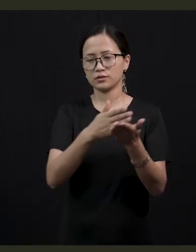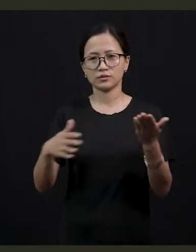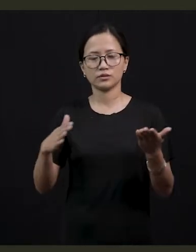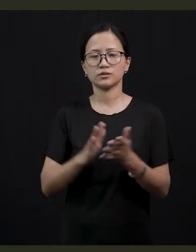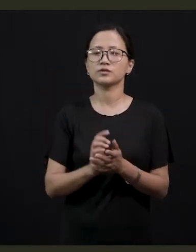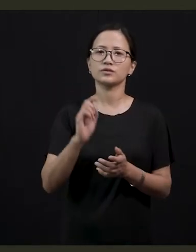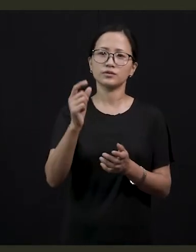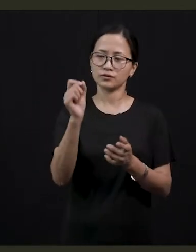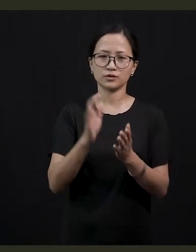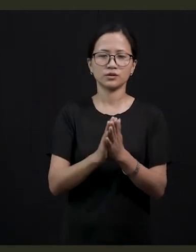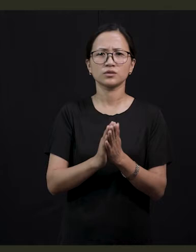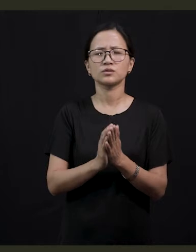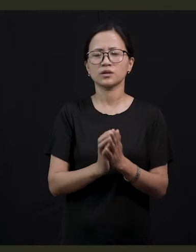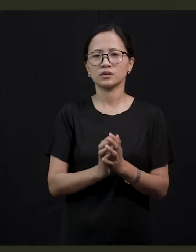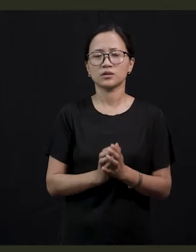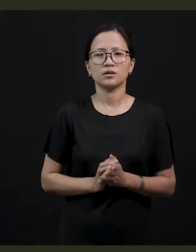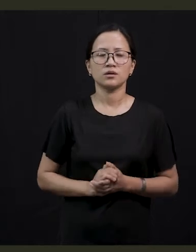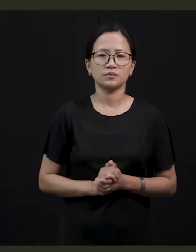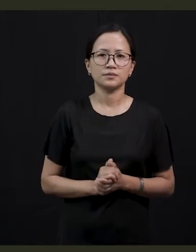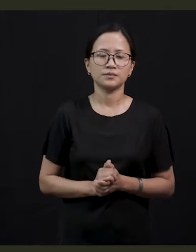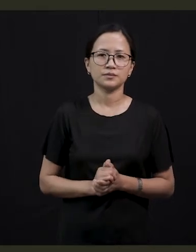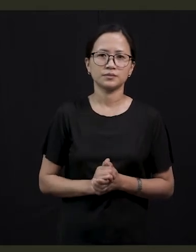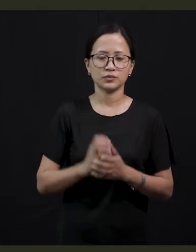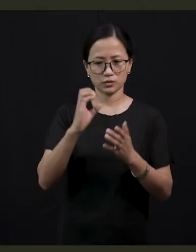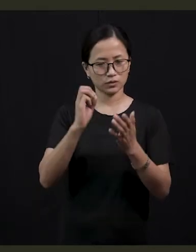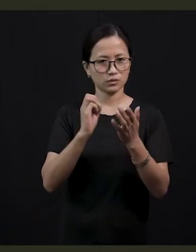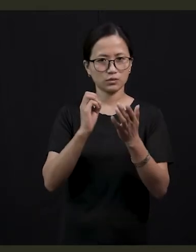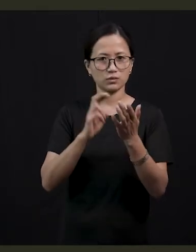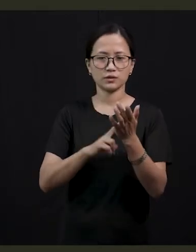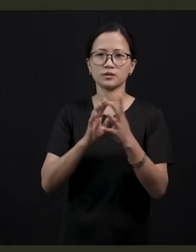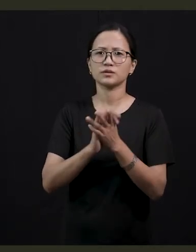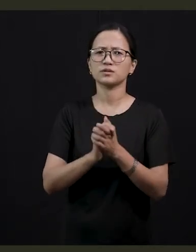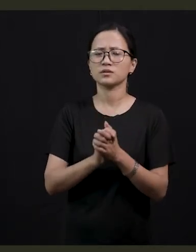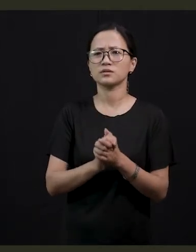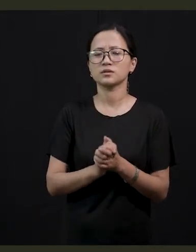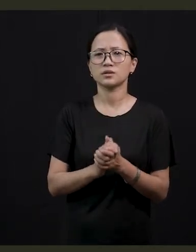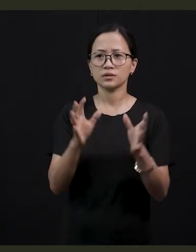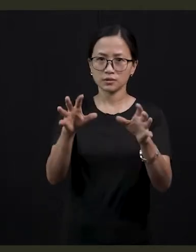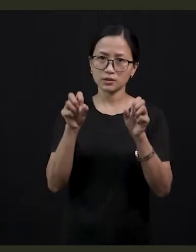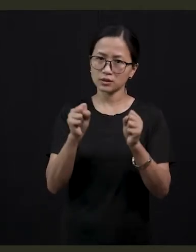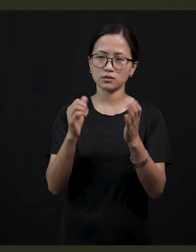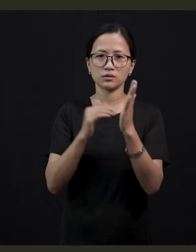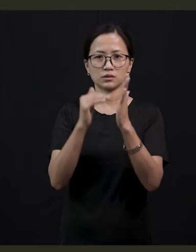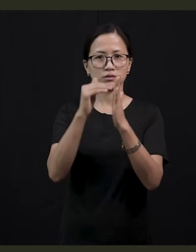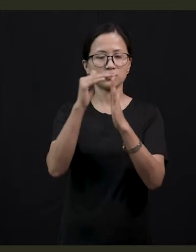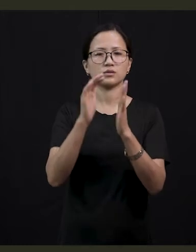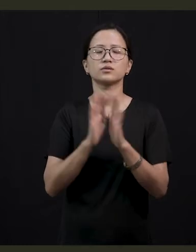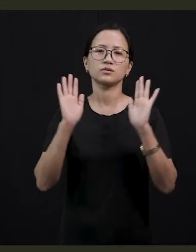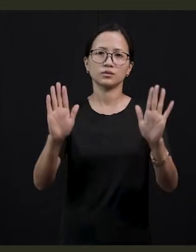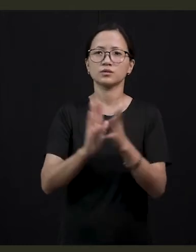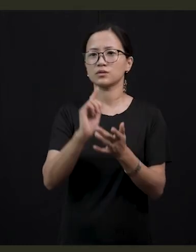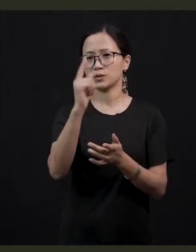into constituencies, and each constituency would be